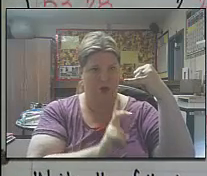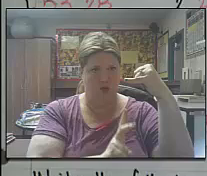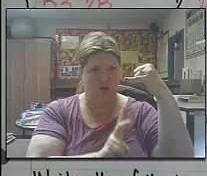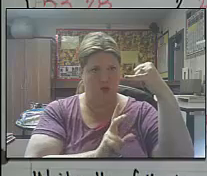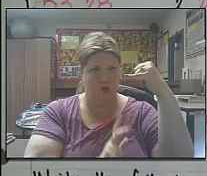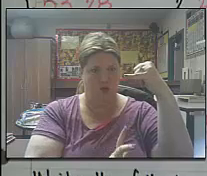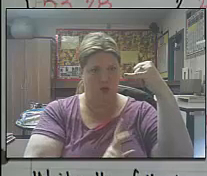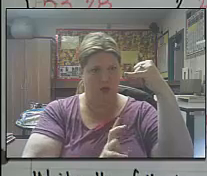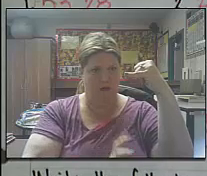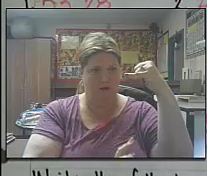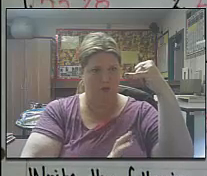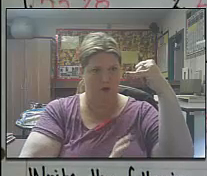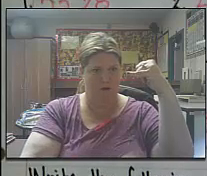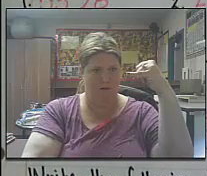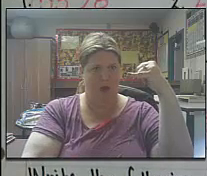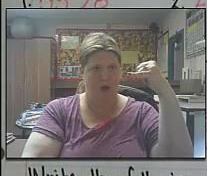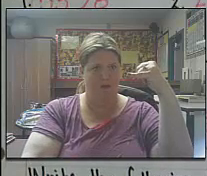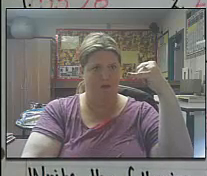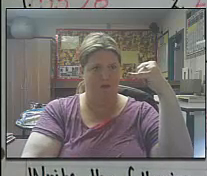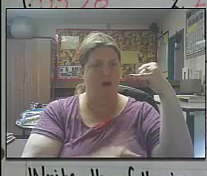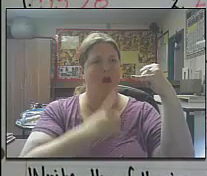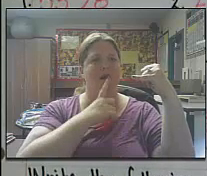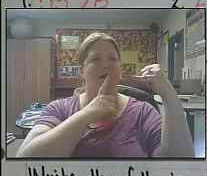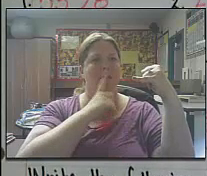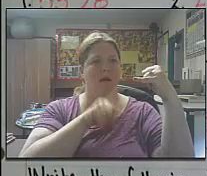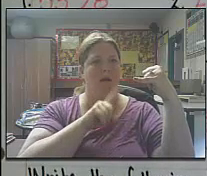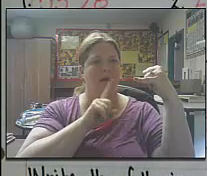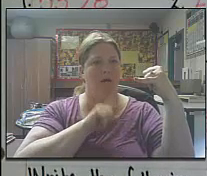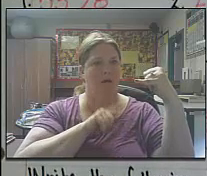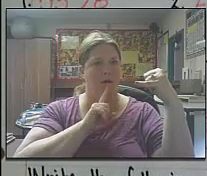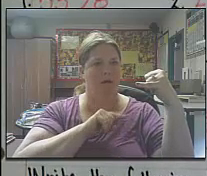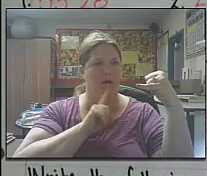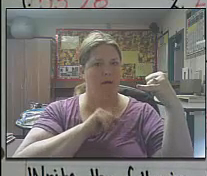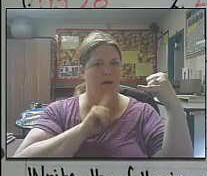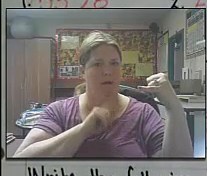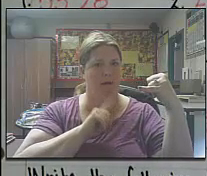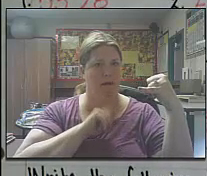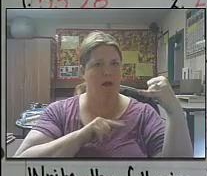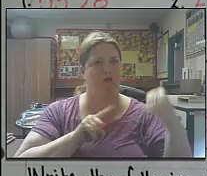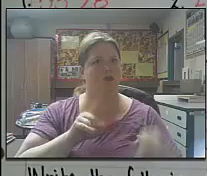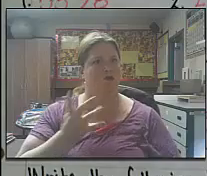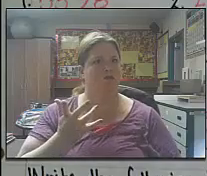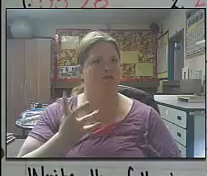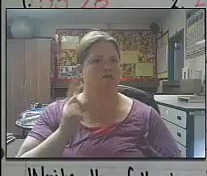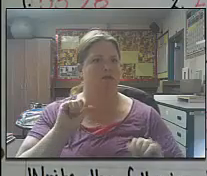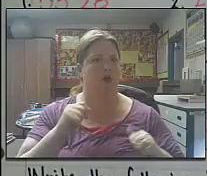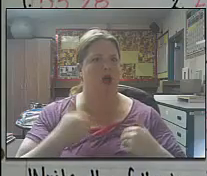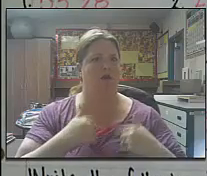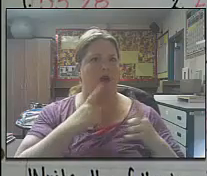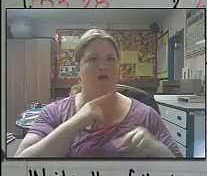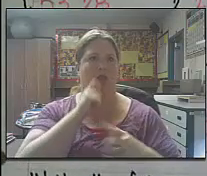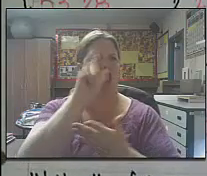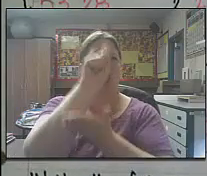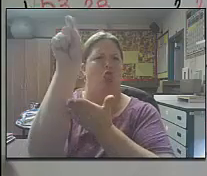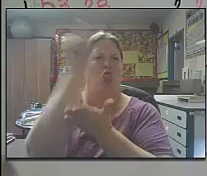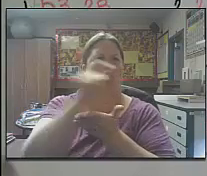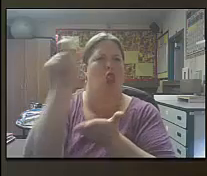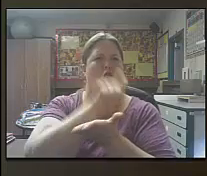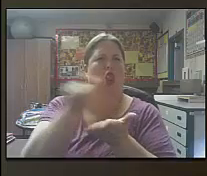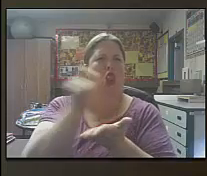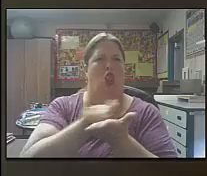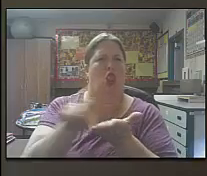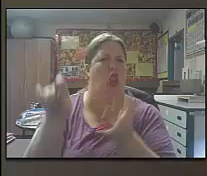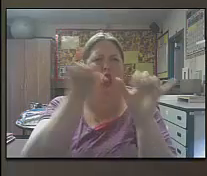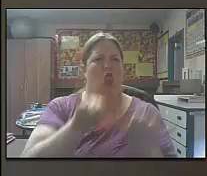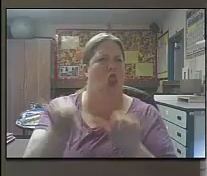1, number 2, number 3, number 4, and number 5.